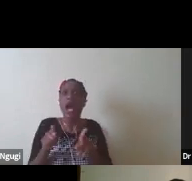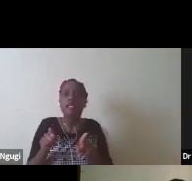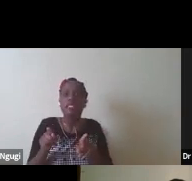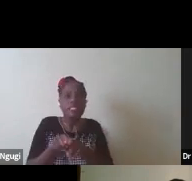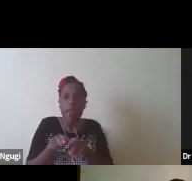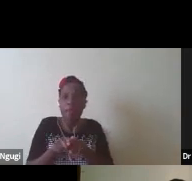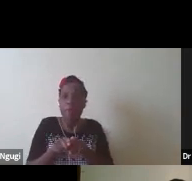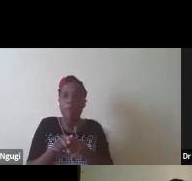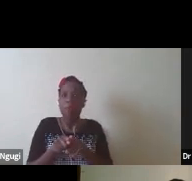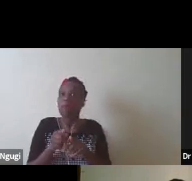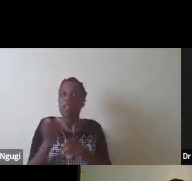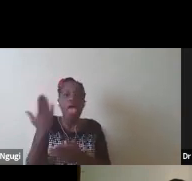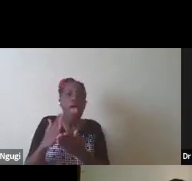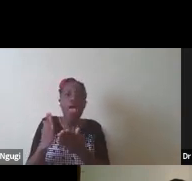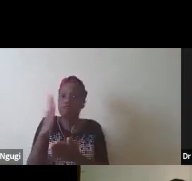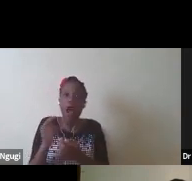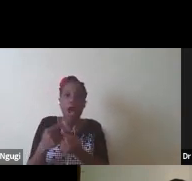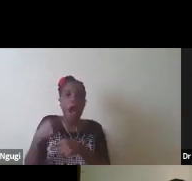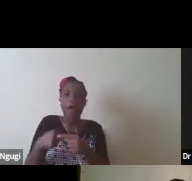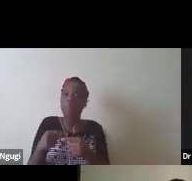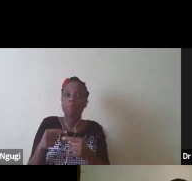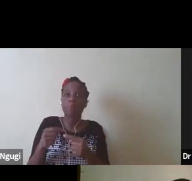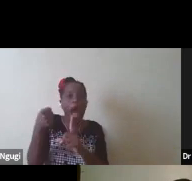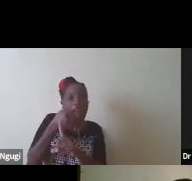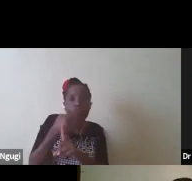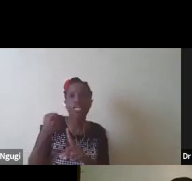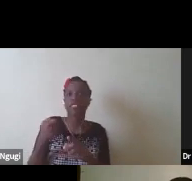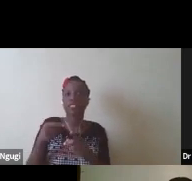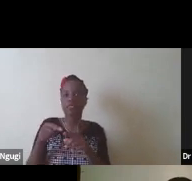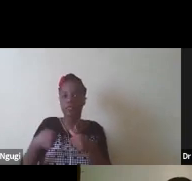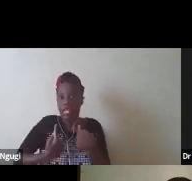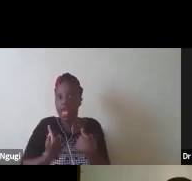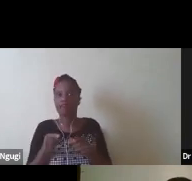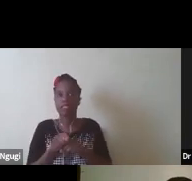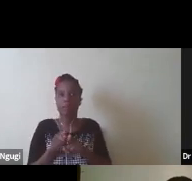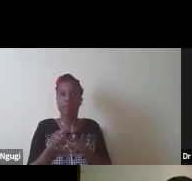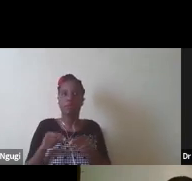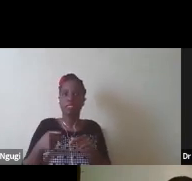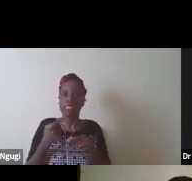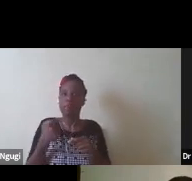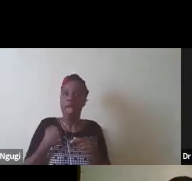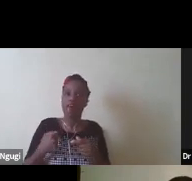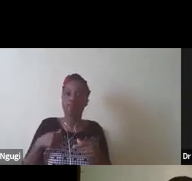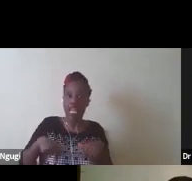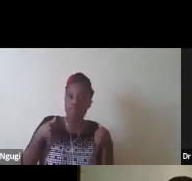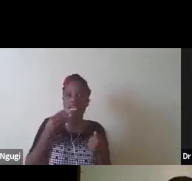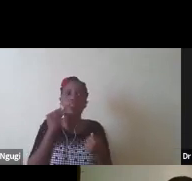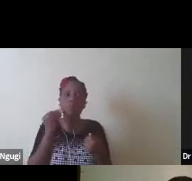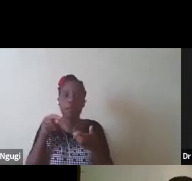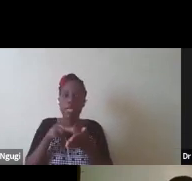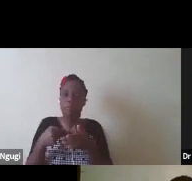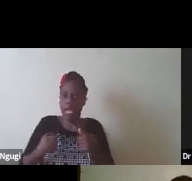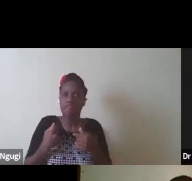who come forward. But to say that I'm a person with a lived experience, some of them do, but many do